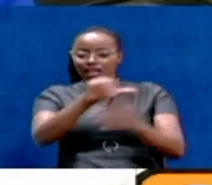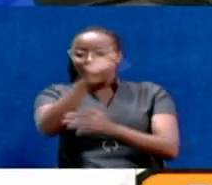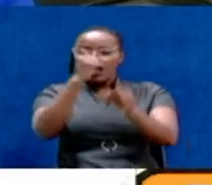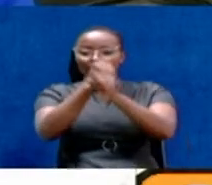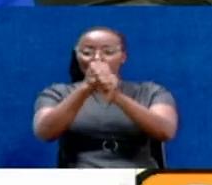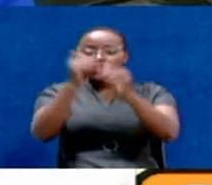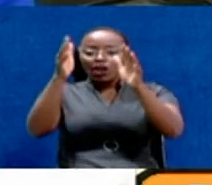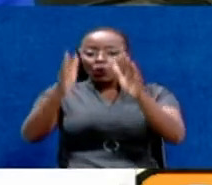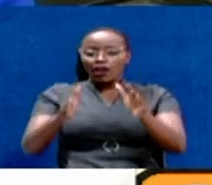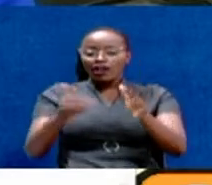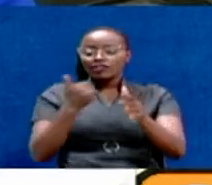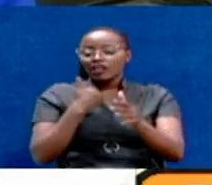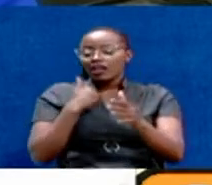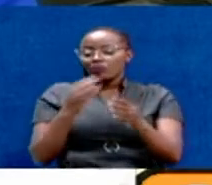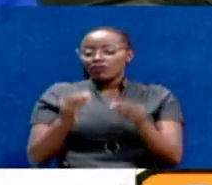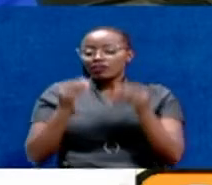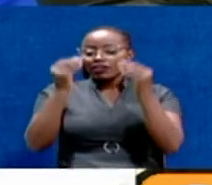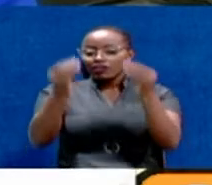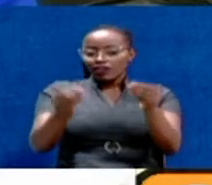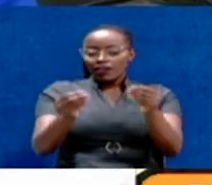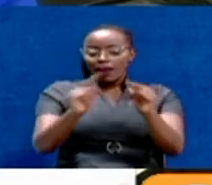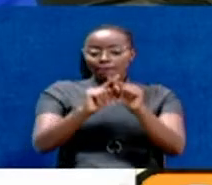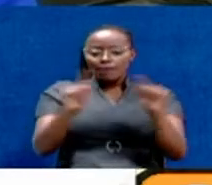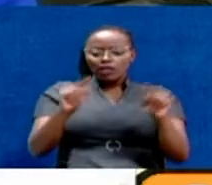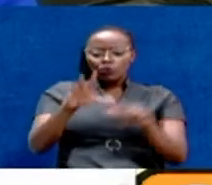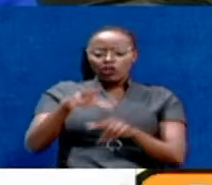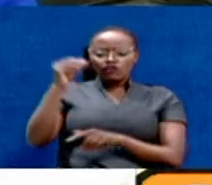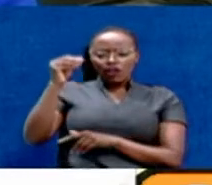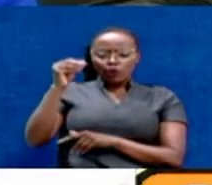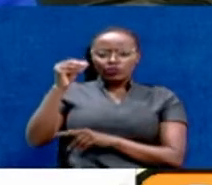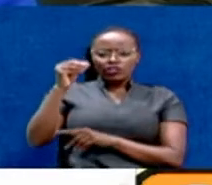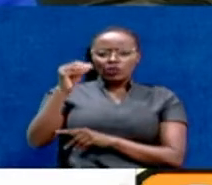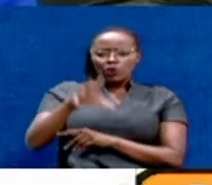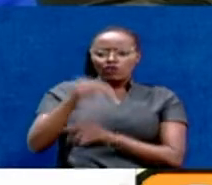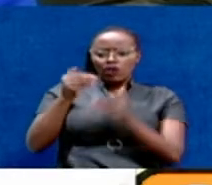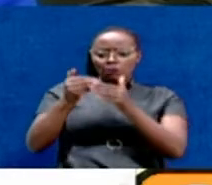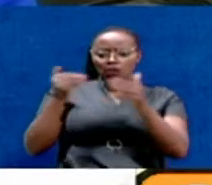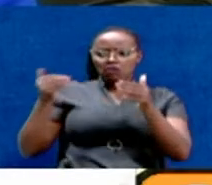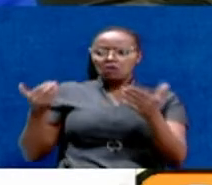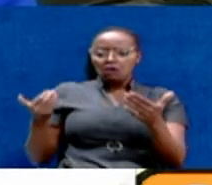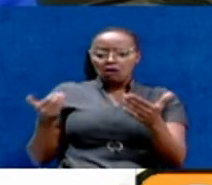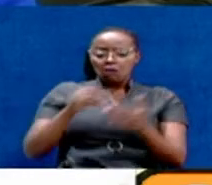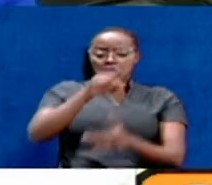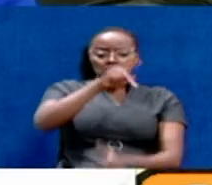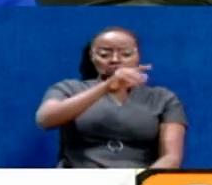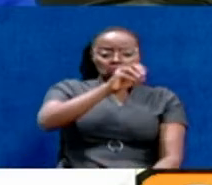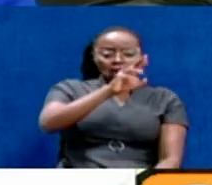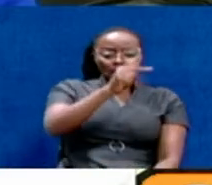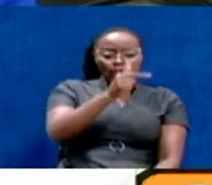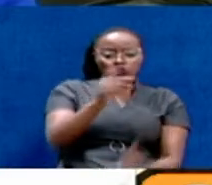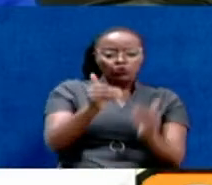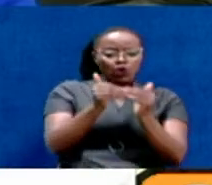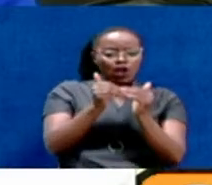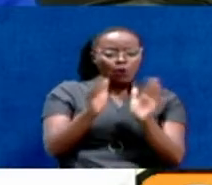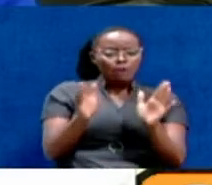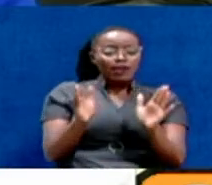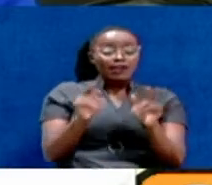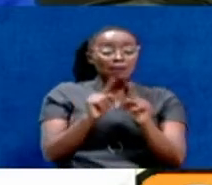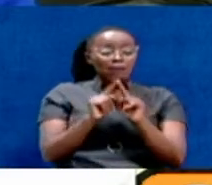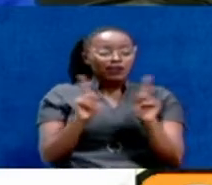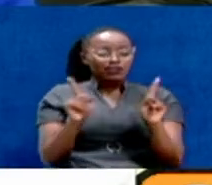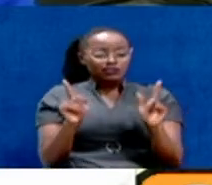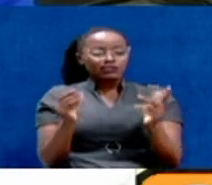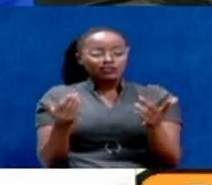workers are being given. But we found that, you found that initially ports remained open,